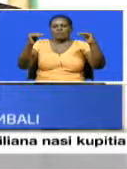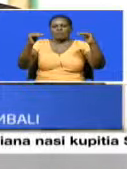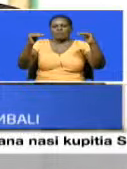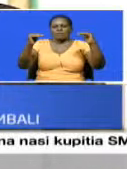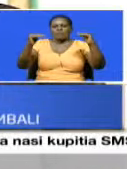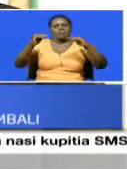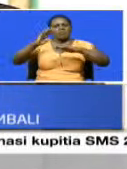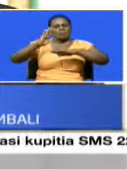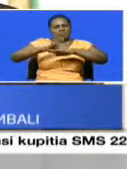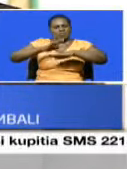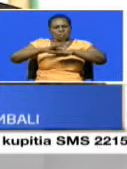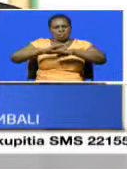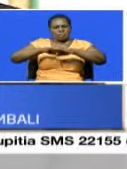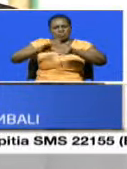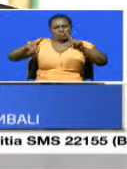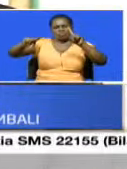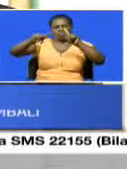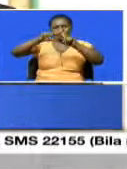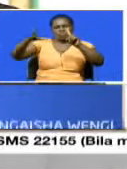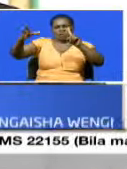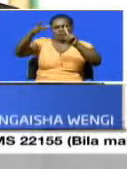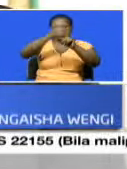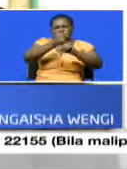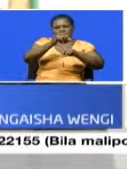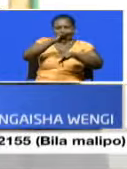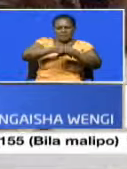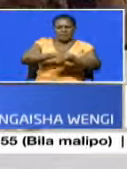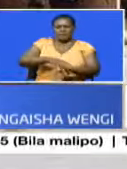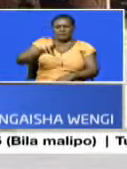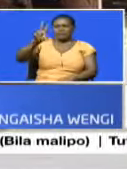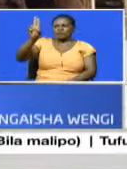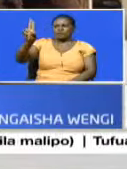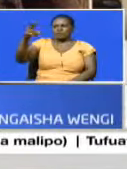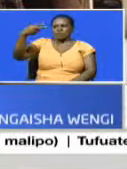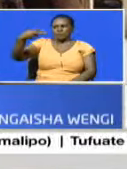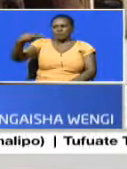is a very big plus in terms of attaining UHC.